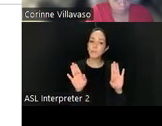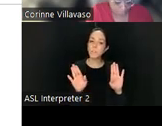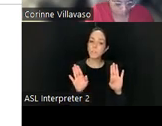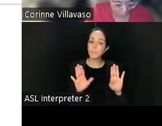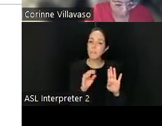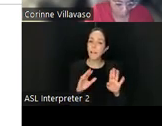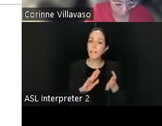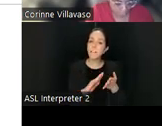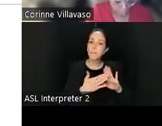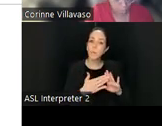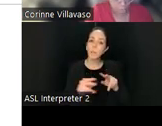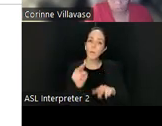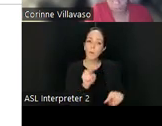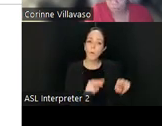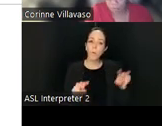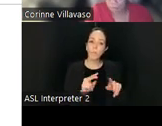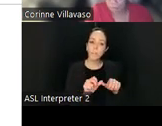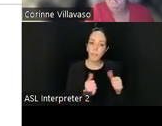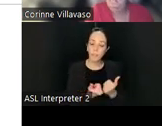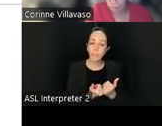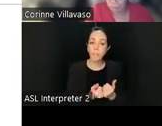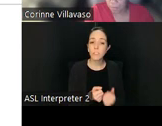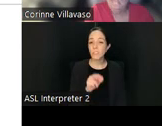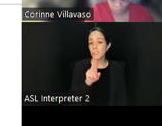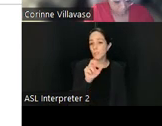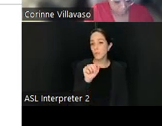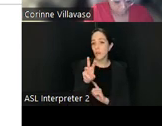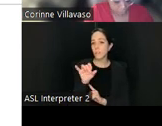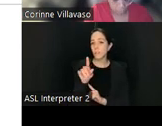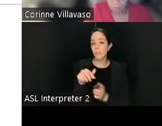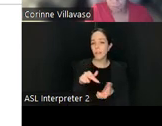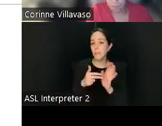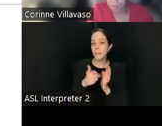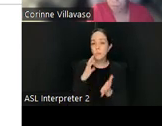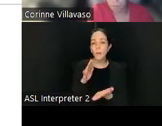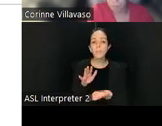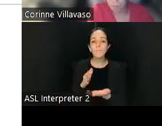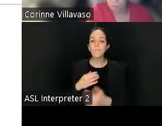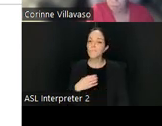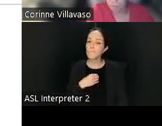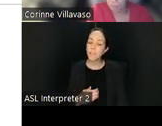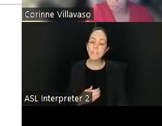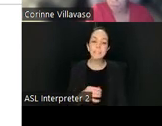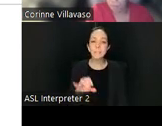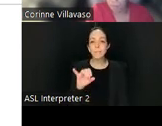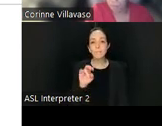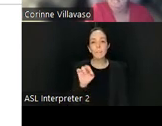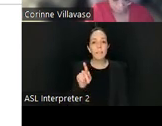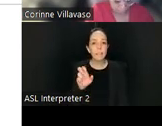agencies. Raw data shall include complaints, intake decisions, closure reasons,